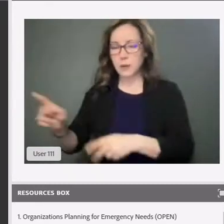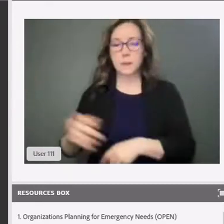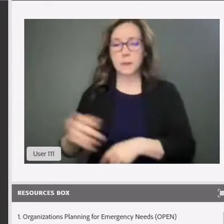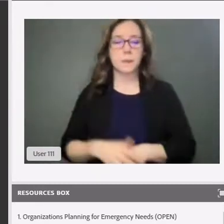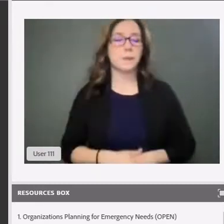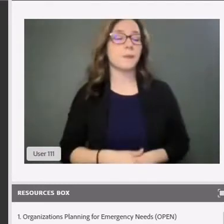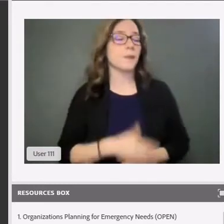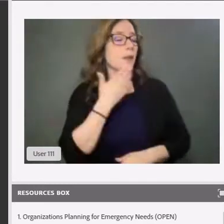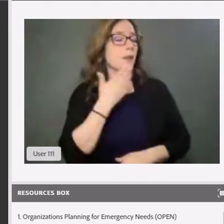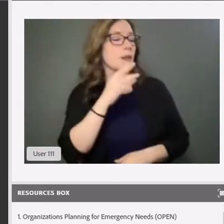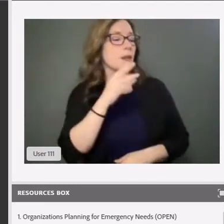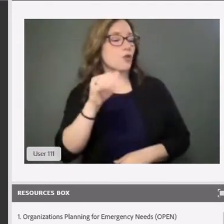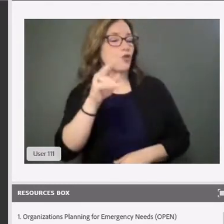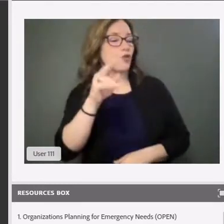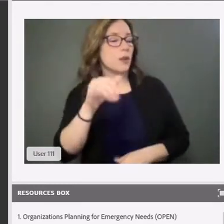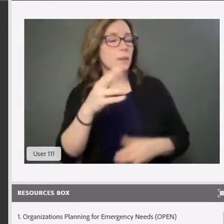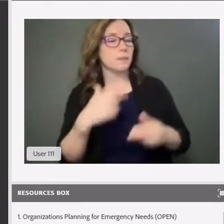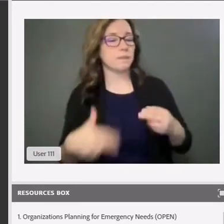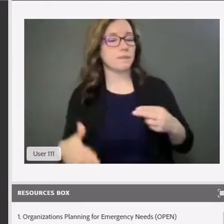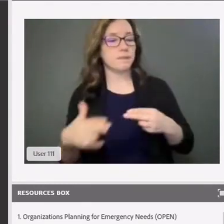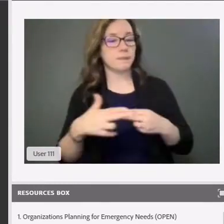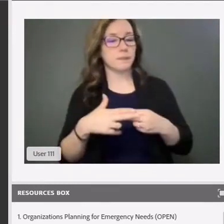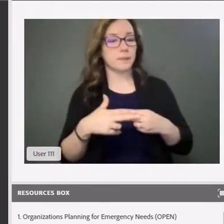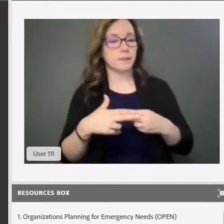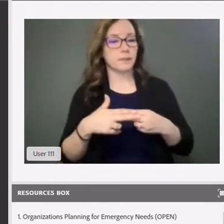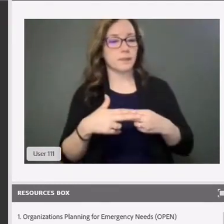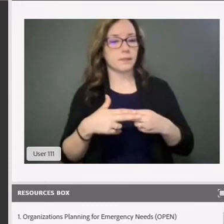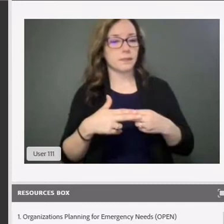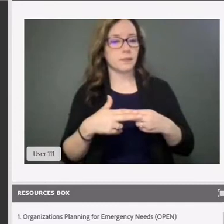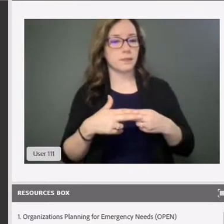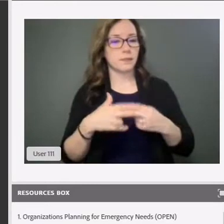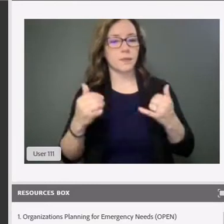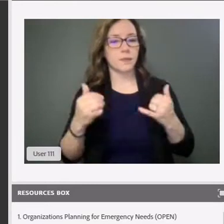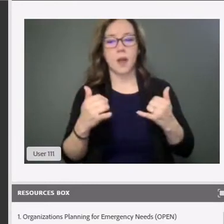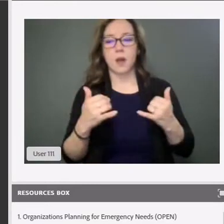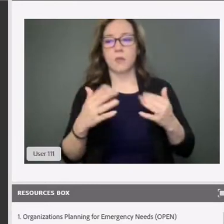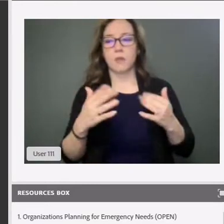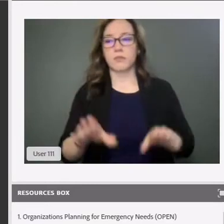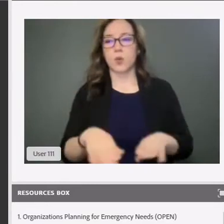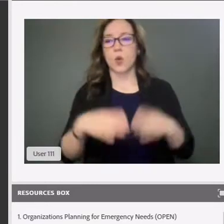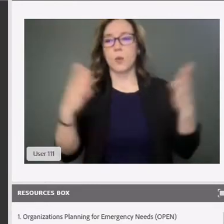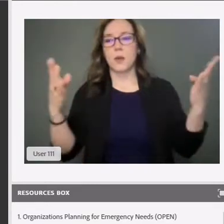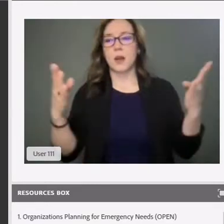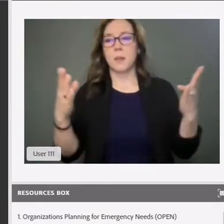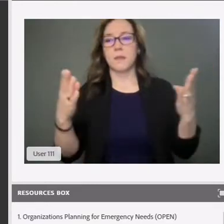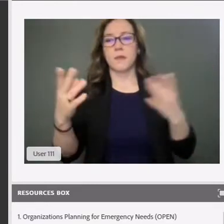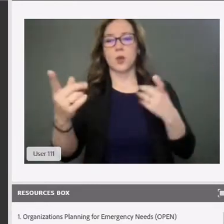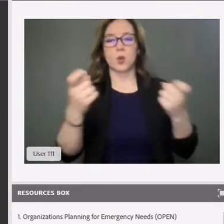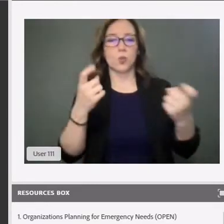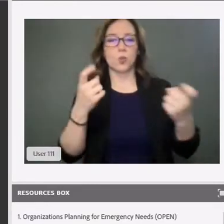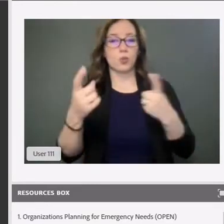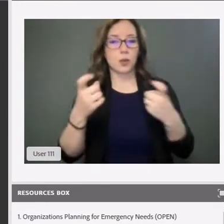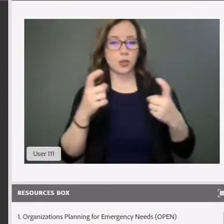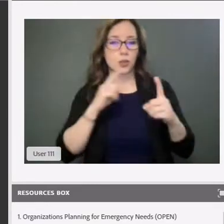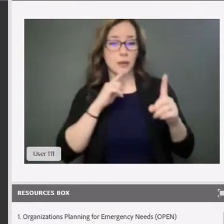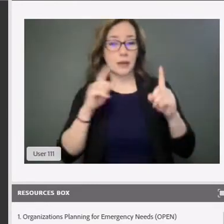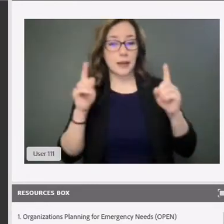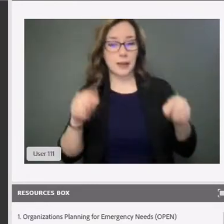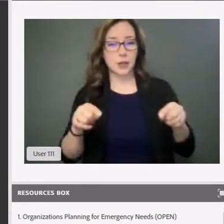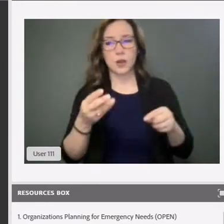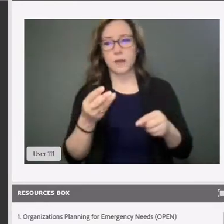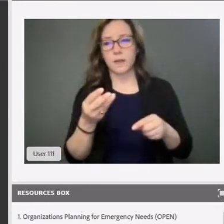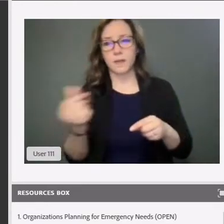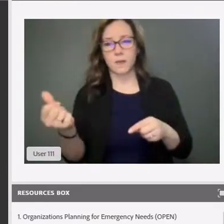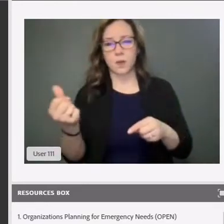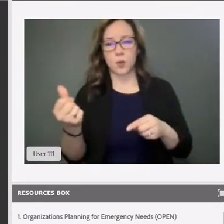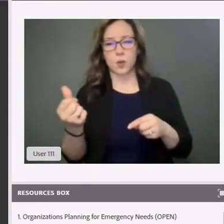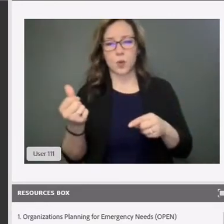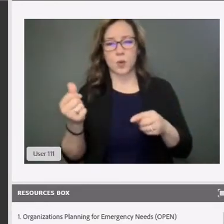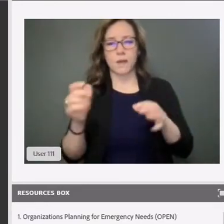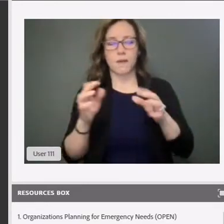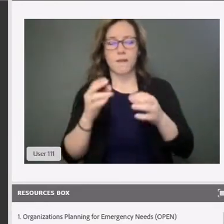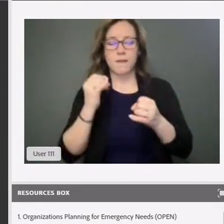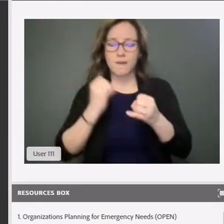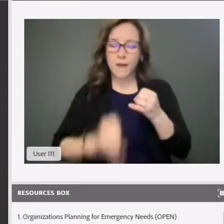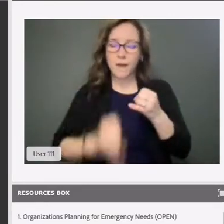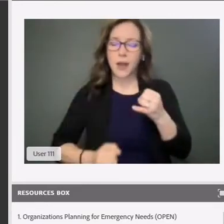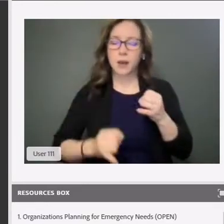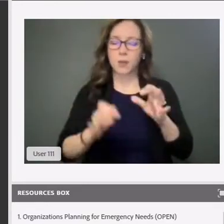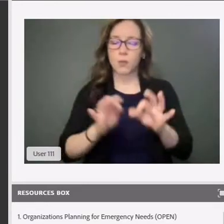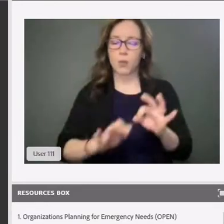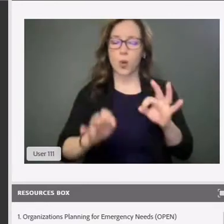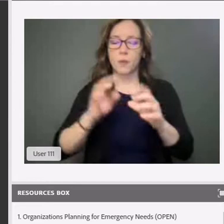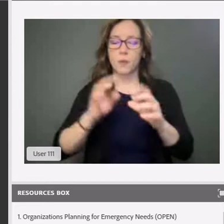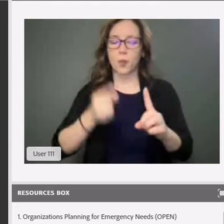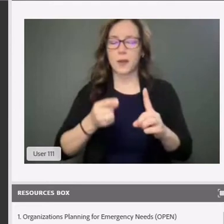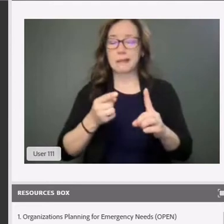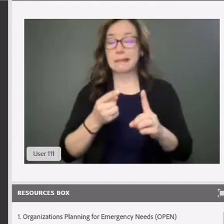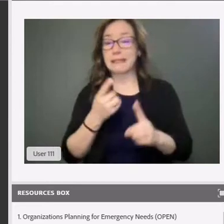Great, thanks, Ginny. Let's go to the next slide, please, folks. We're gonna bring it on home, then open this up for Q&A. So a couple of final key points. I had a little